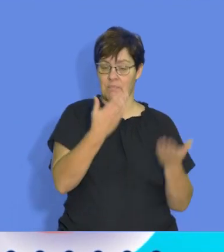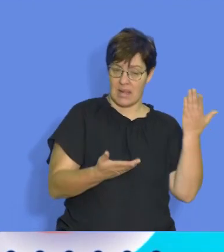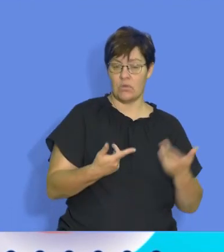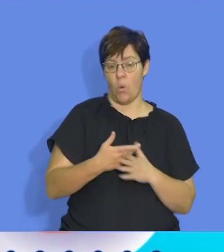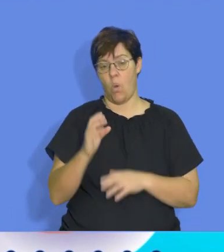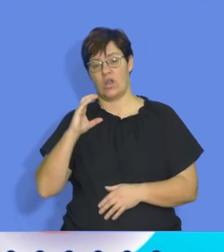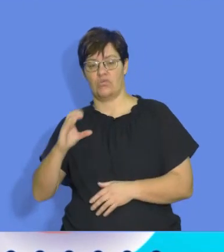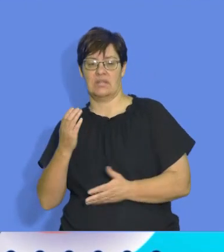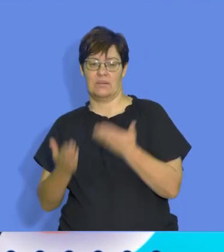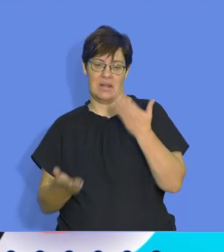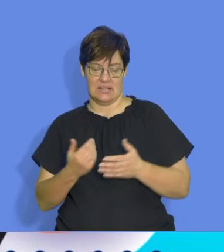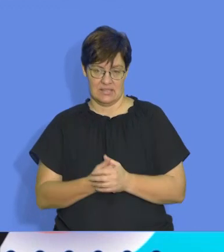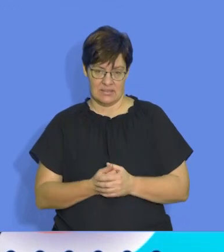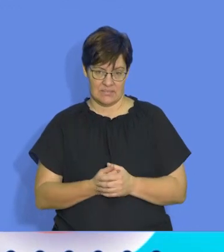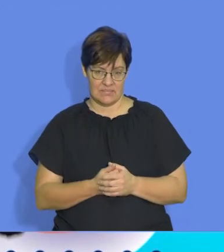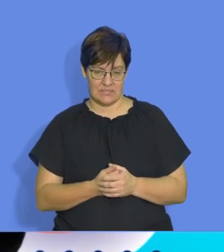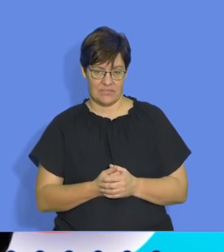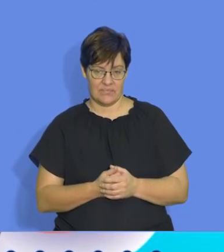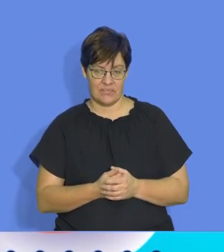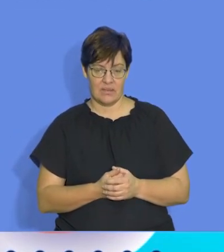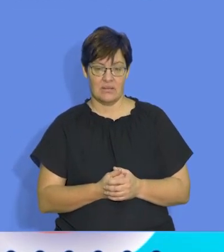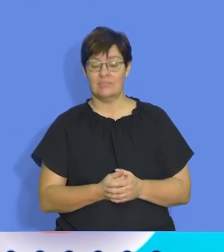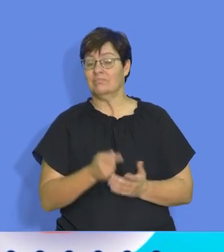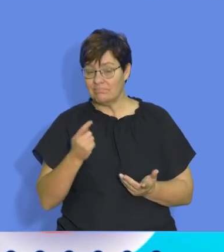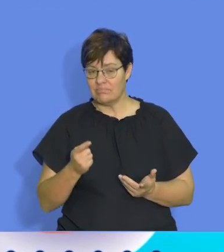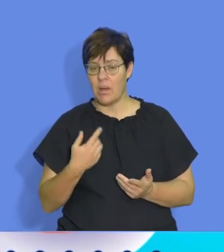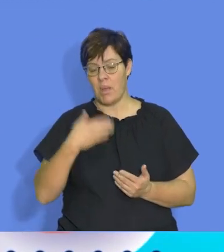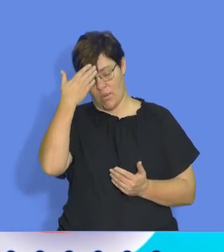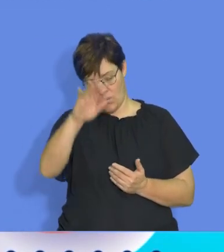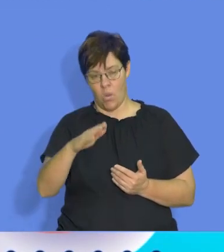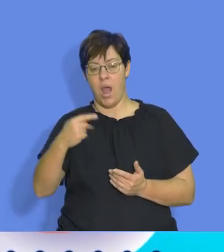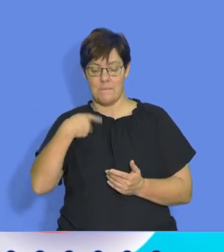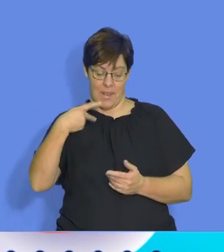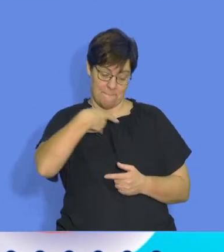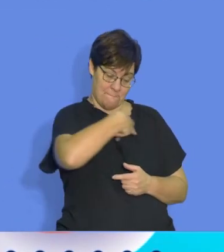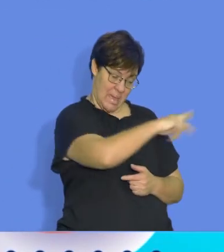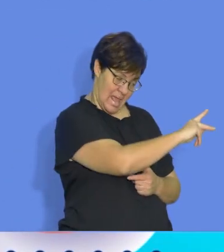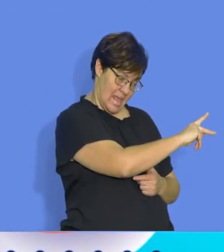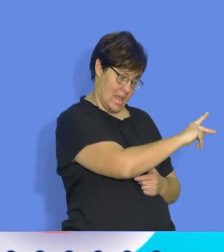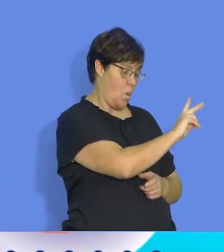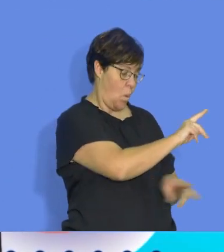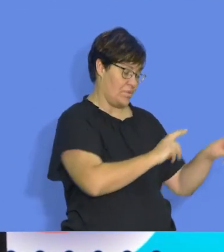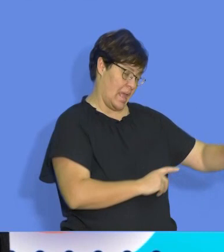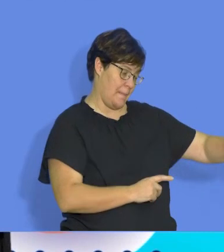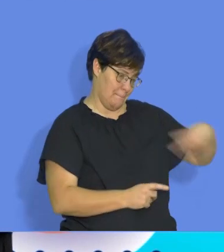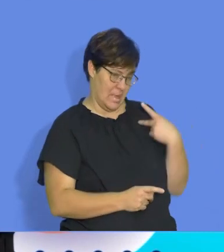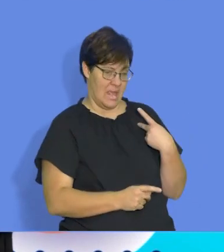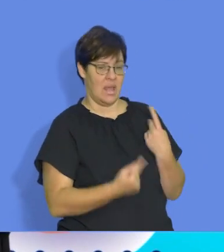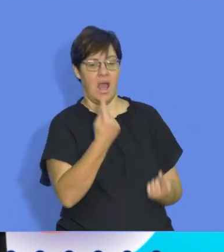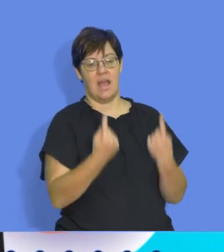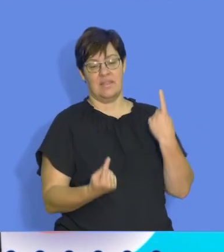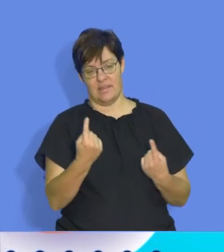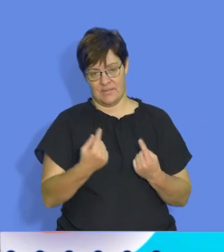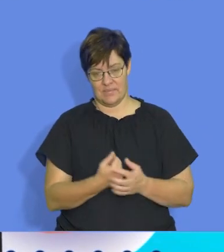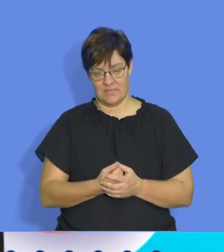can have a credit balance. So in this way, you will see whether the amount is due to SARS or due